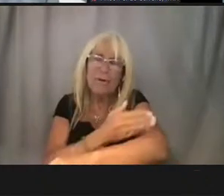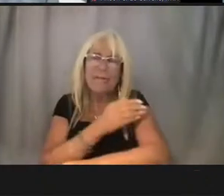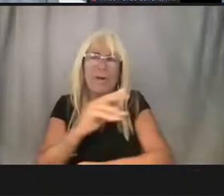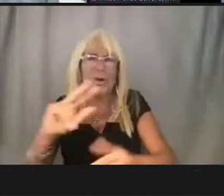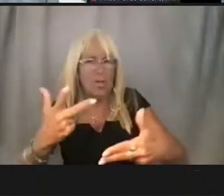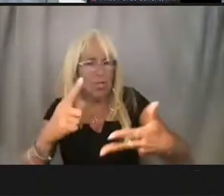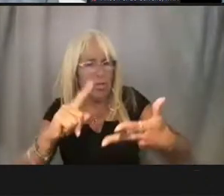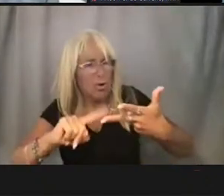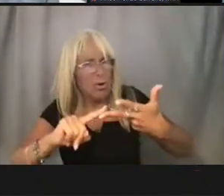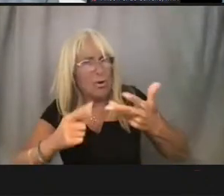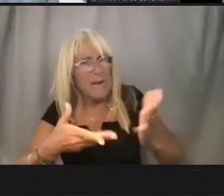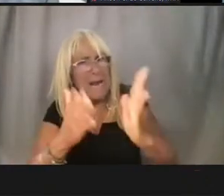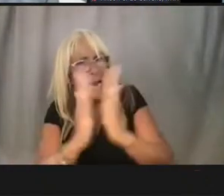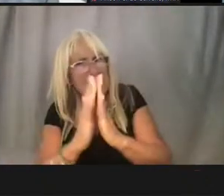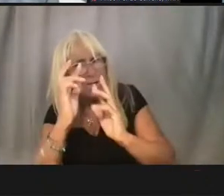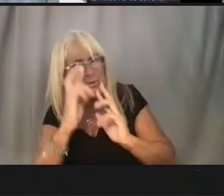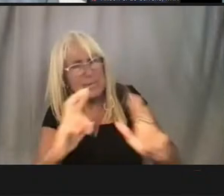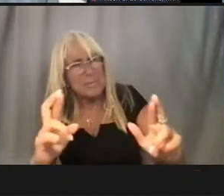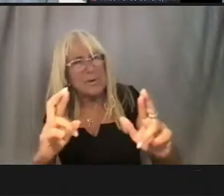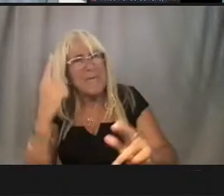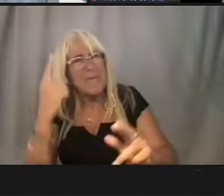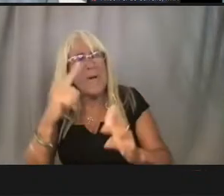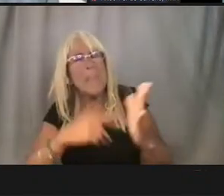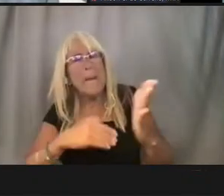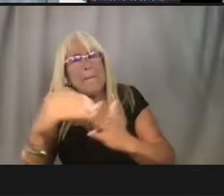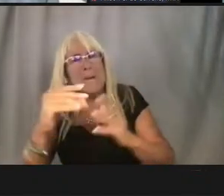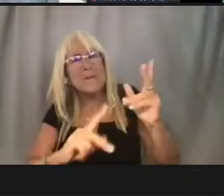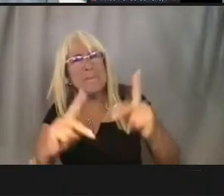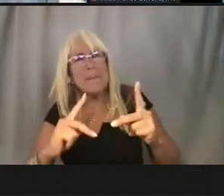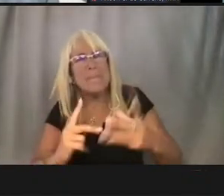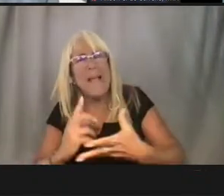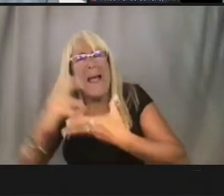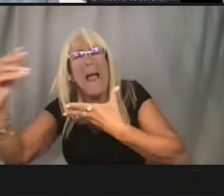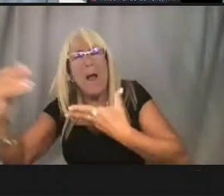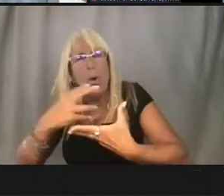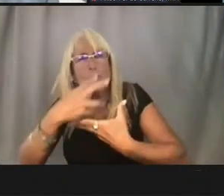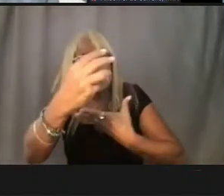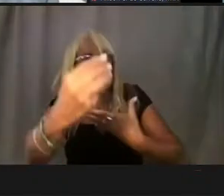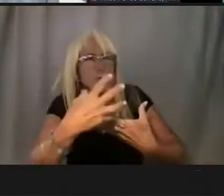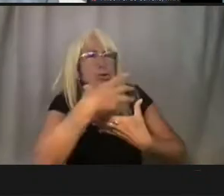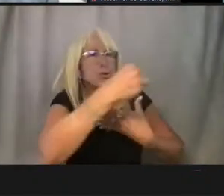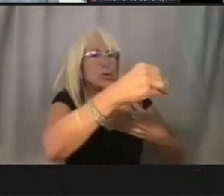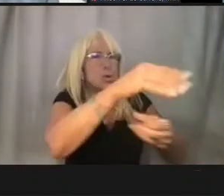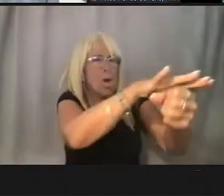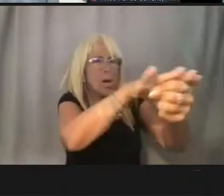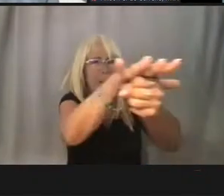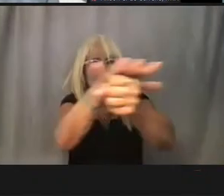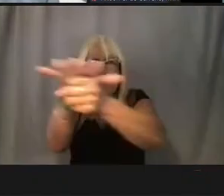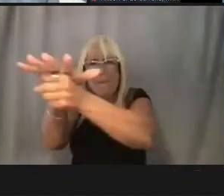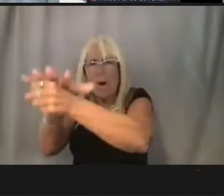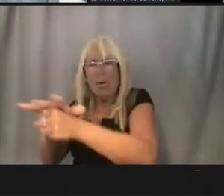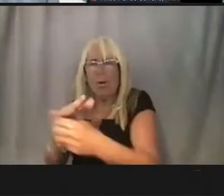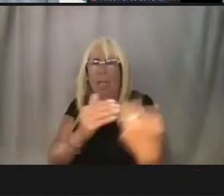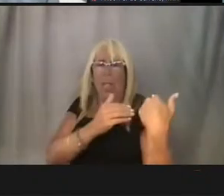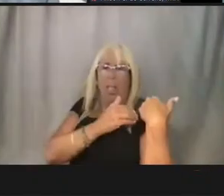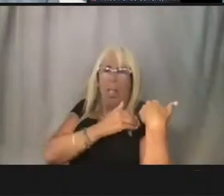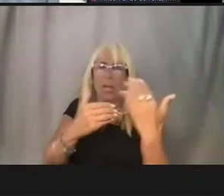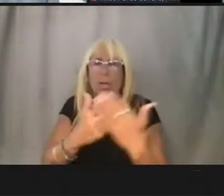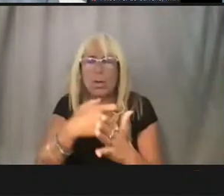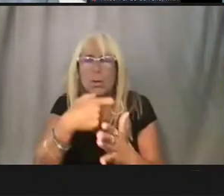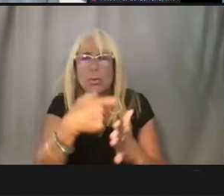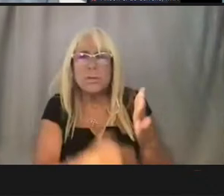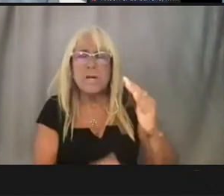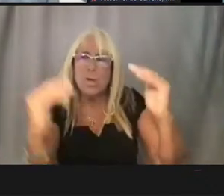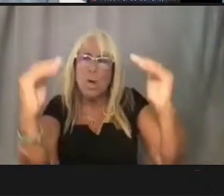the commission to cut a break for the millions of Outer Borough residents who will bear the brunt of this new tax so many lower